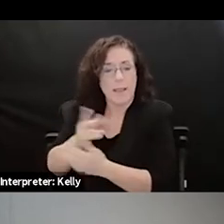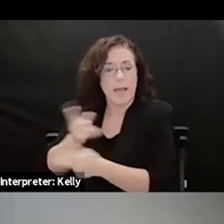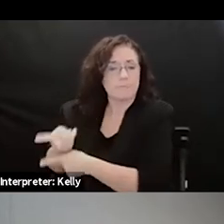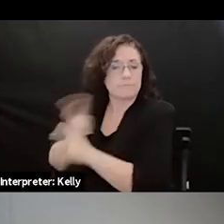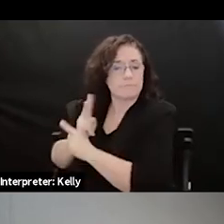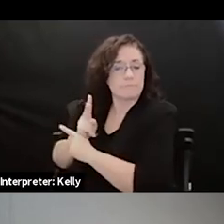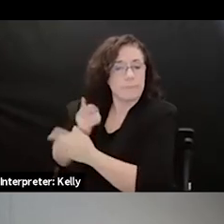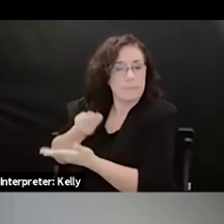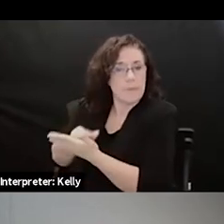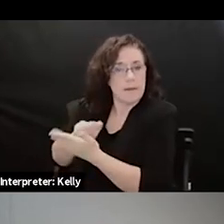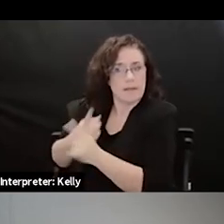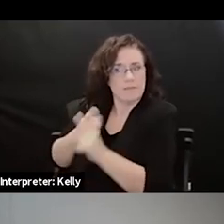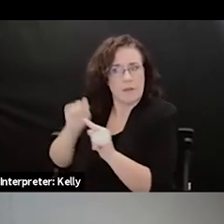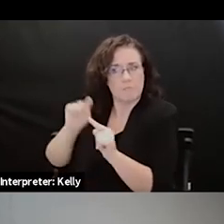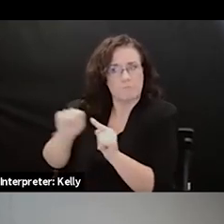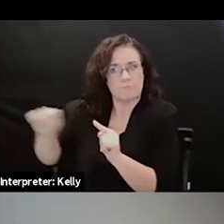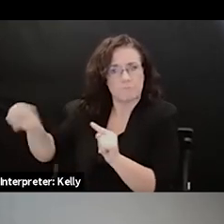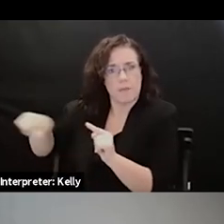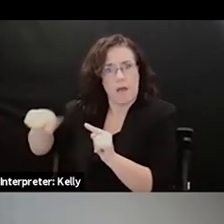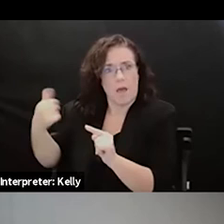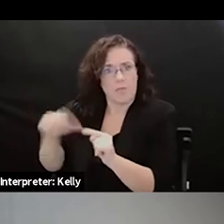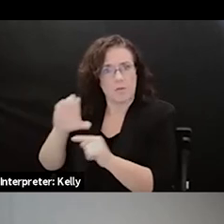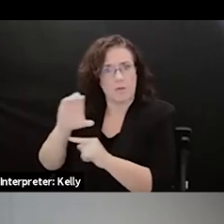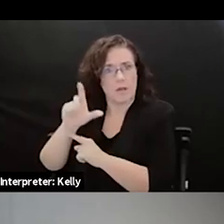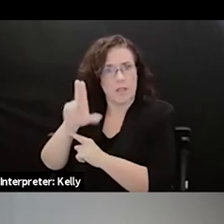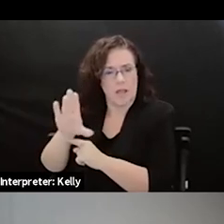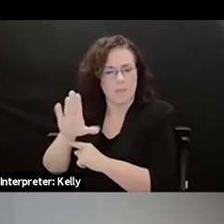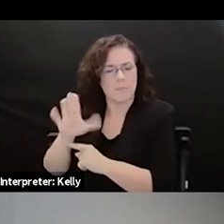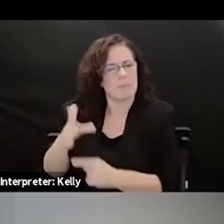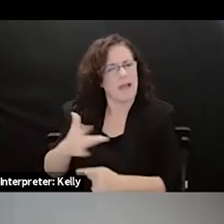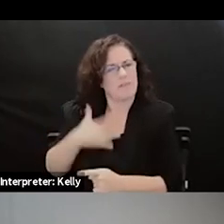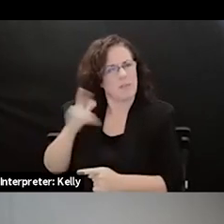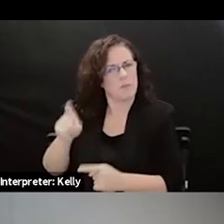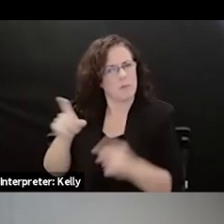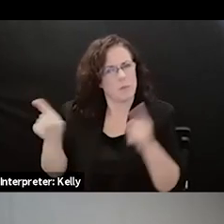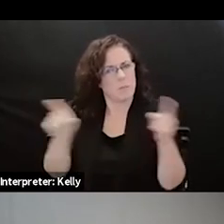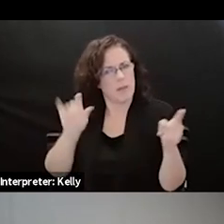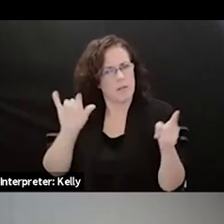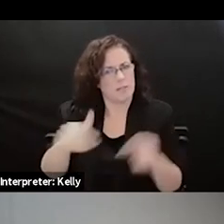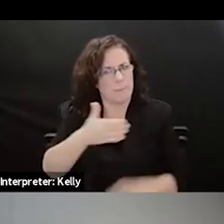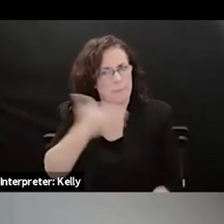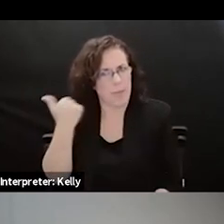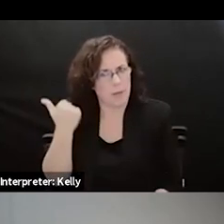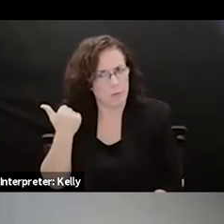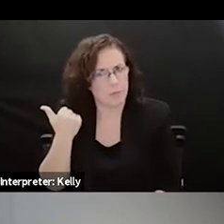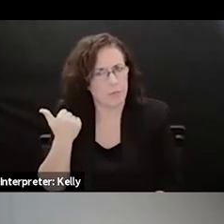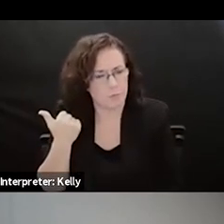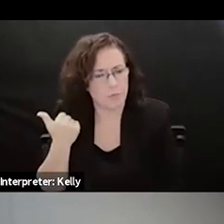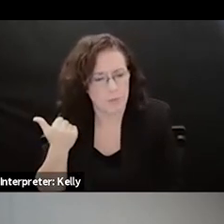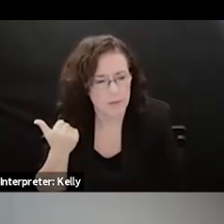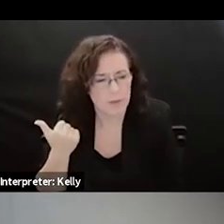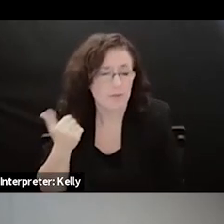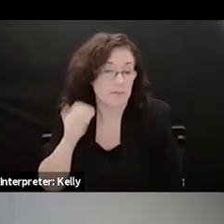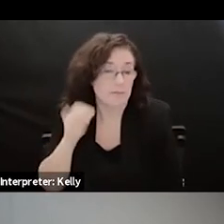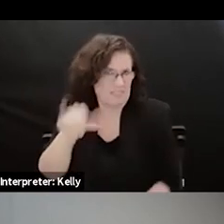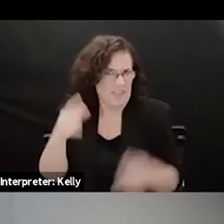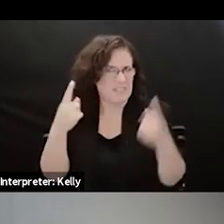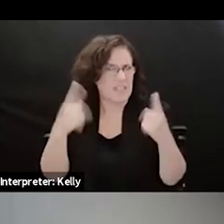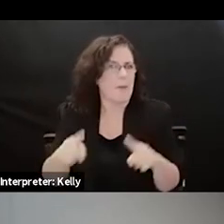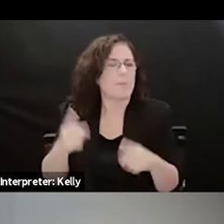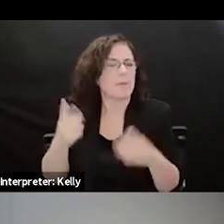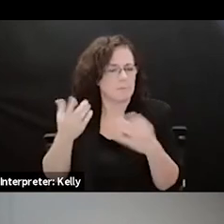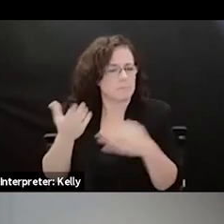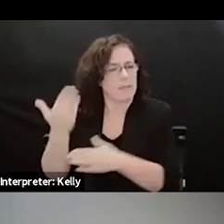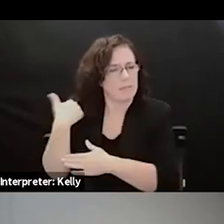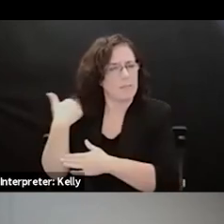just managing that better um and it looks like it has happened in the past i remember it from last year so i just